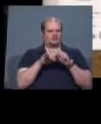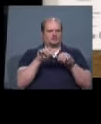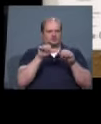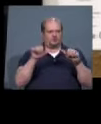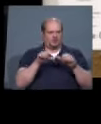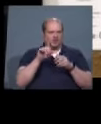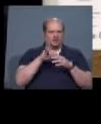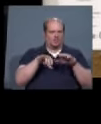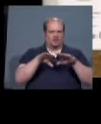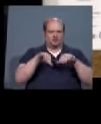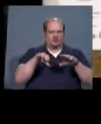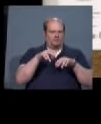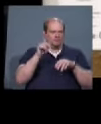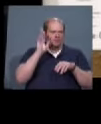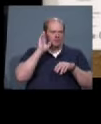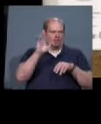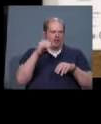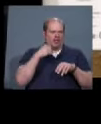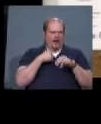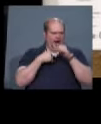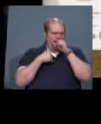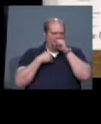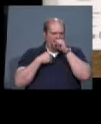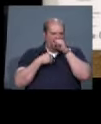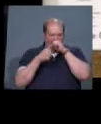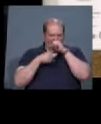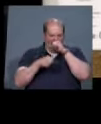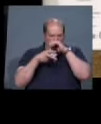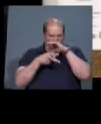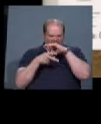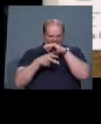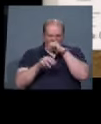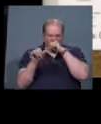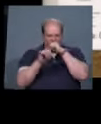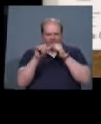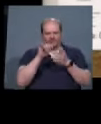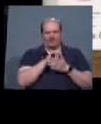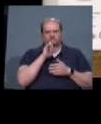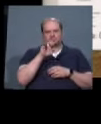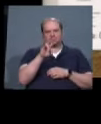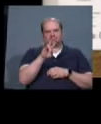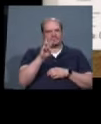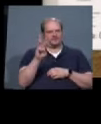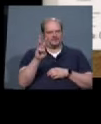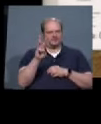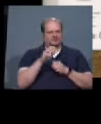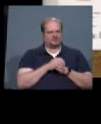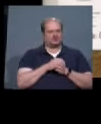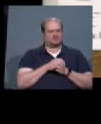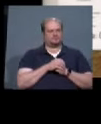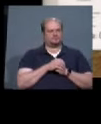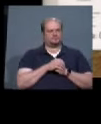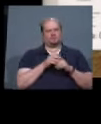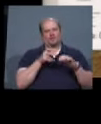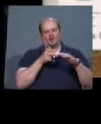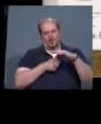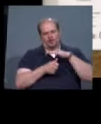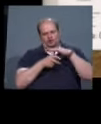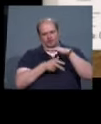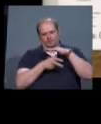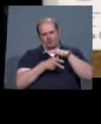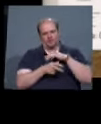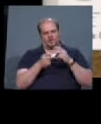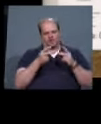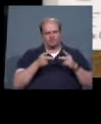surrounds the swimming pool will have underground parking in it. So that's where the 76 underground